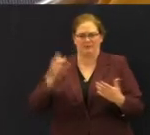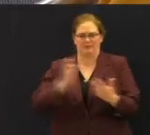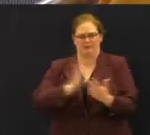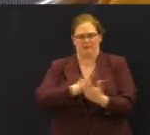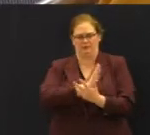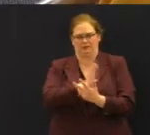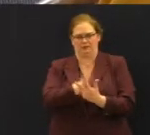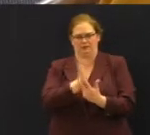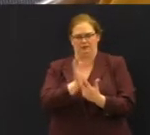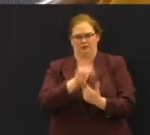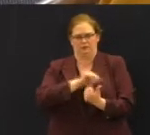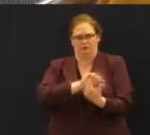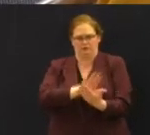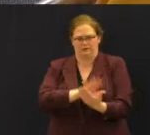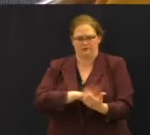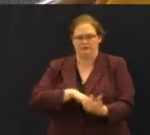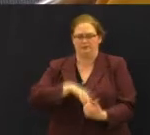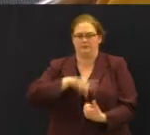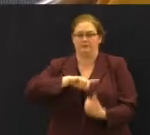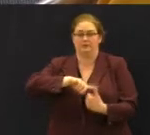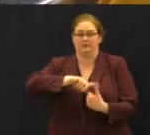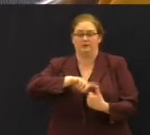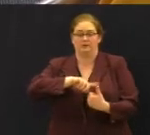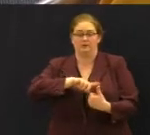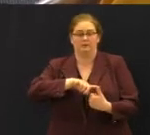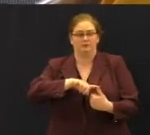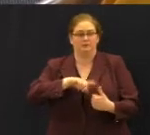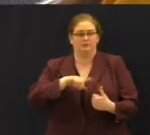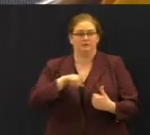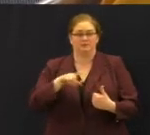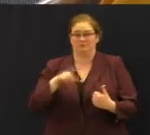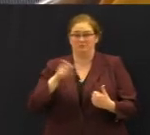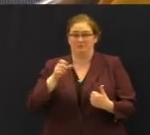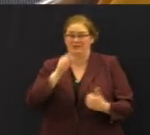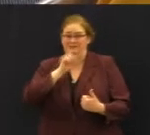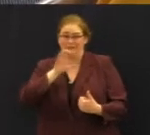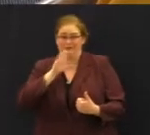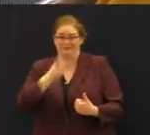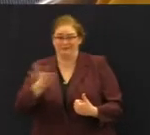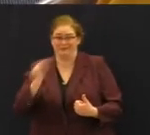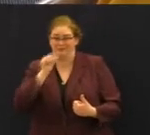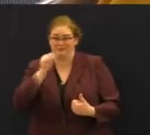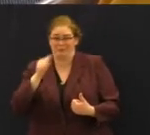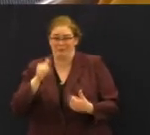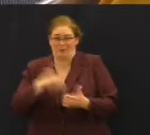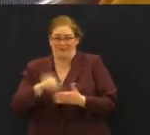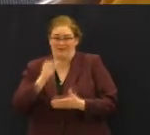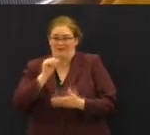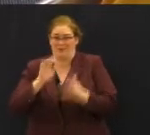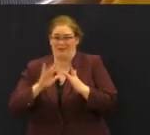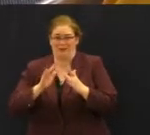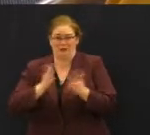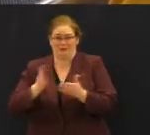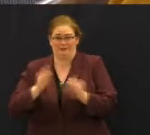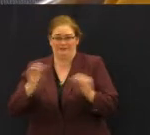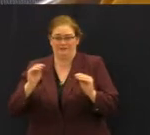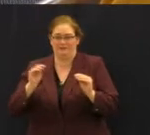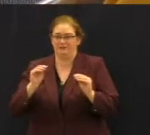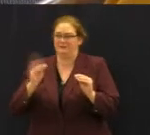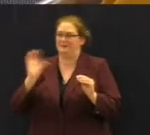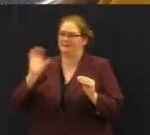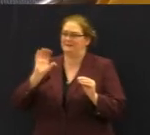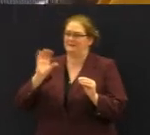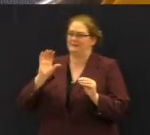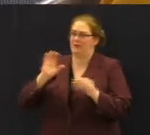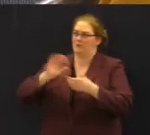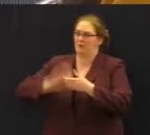were addressing. So the one area is that a number of seniors just don't even have internet service. So we needed to find a partner, and